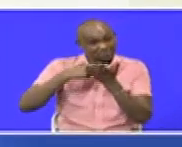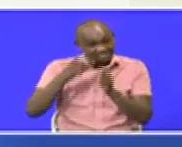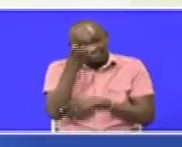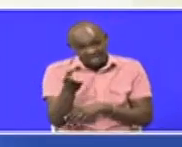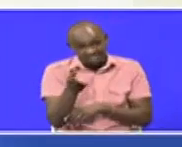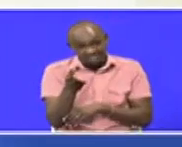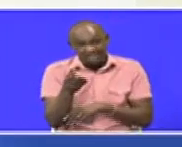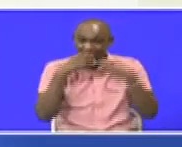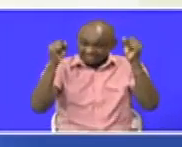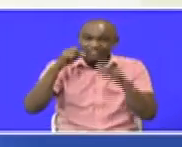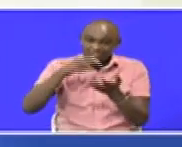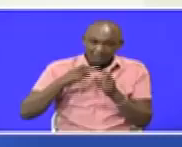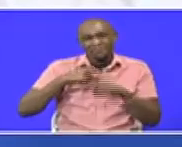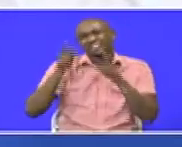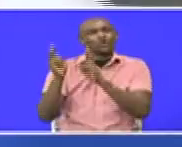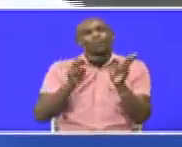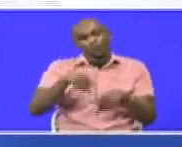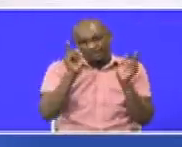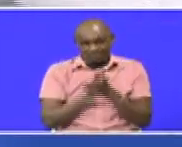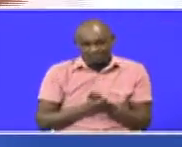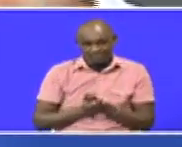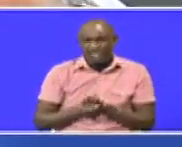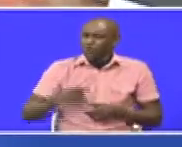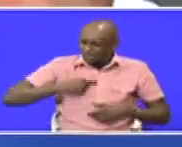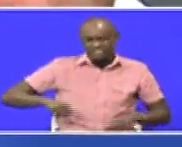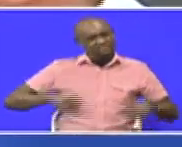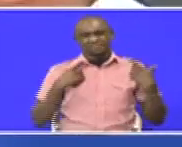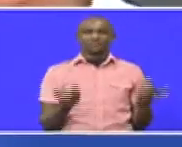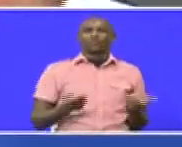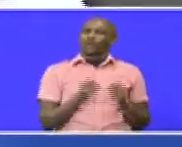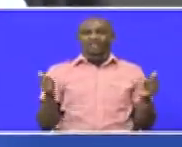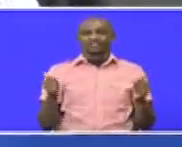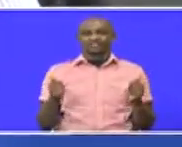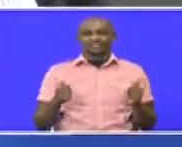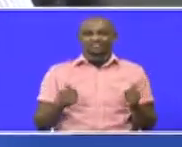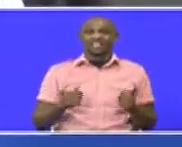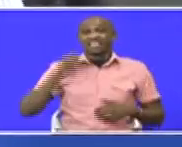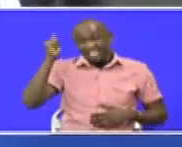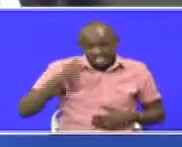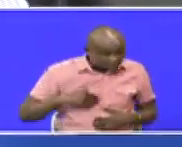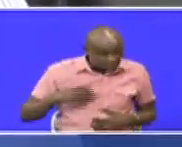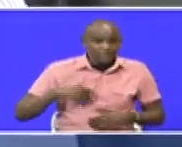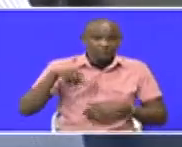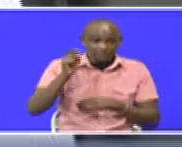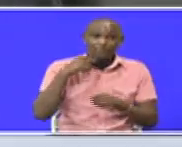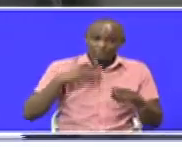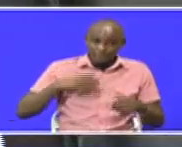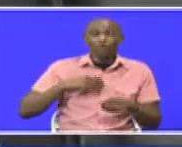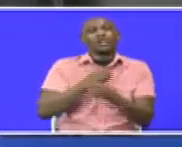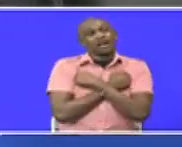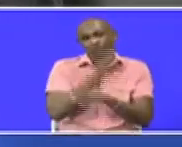seems that is his nature. We are just surviving because Kenyans are potentially people who love